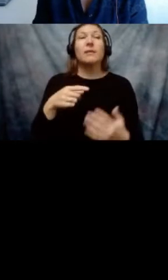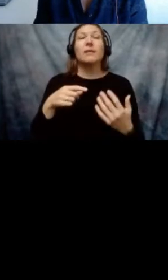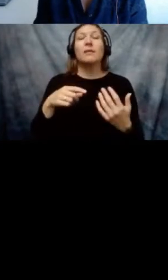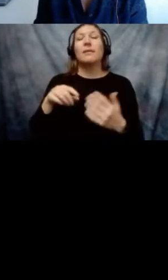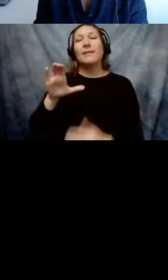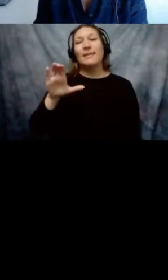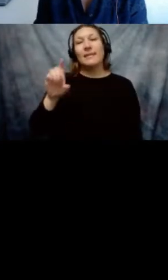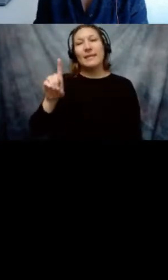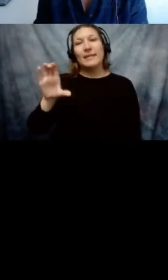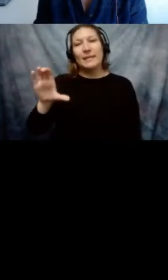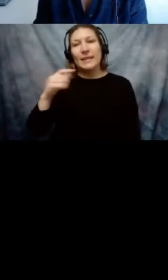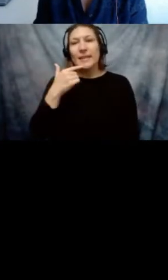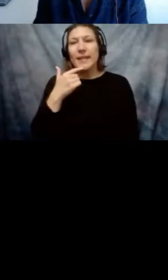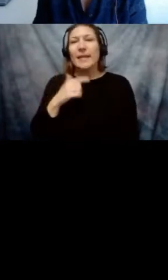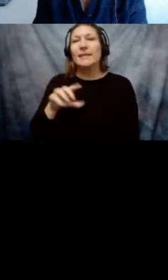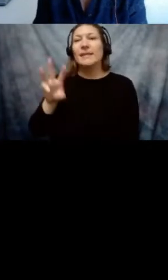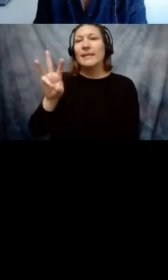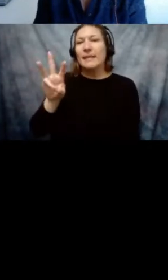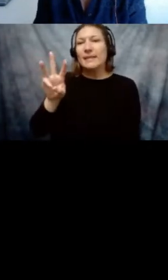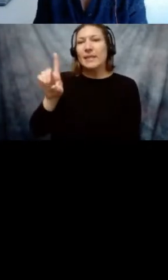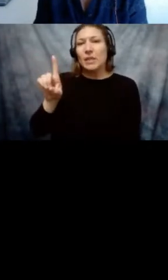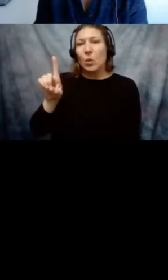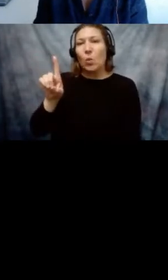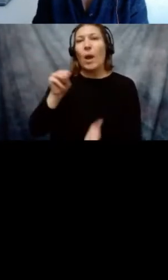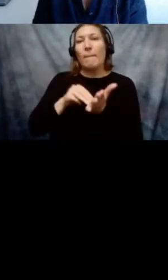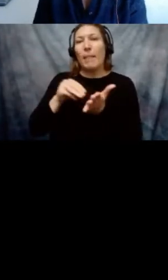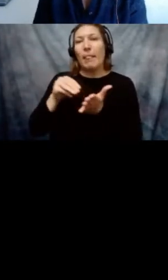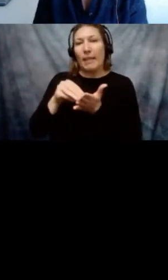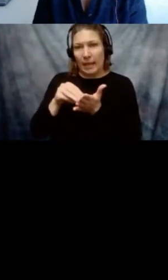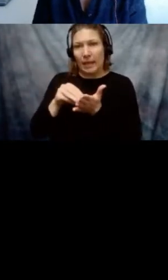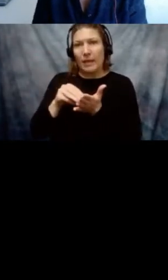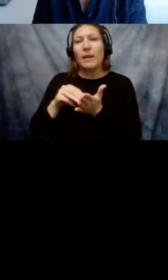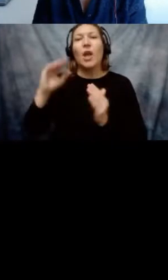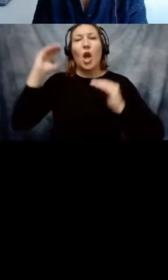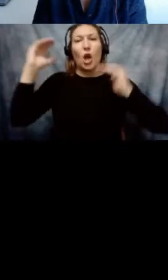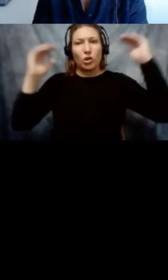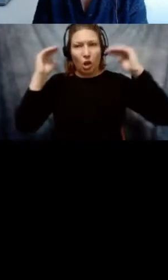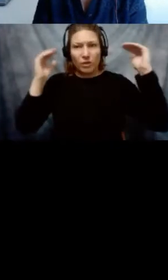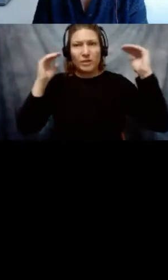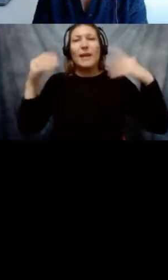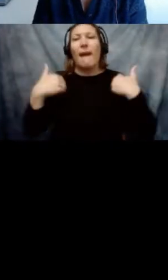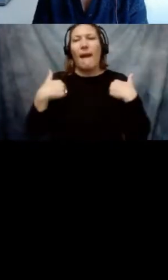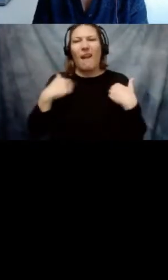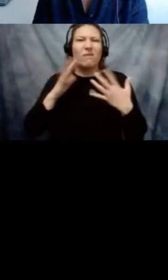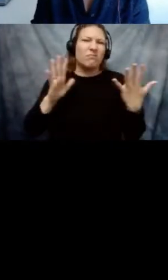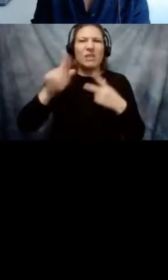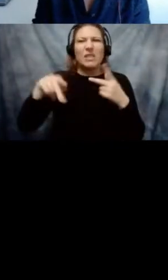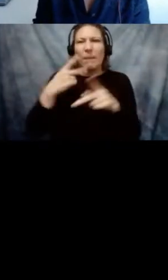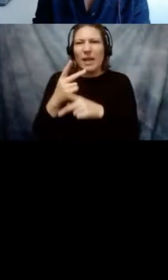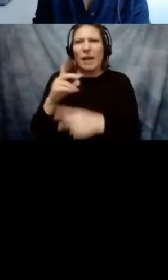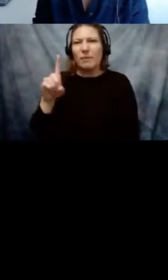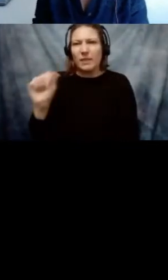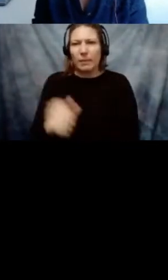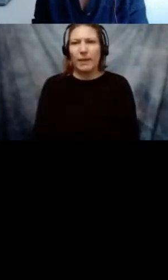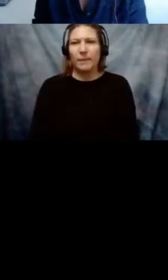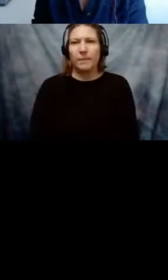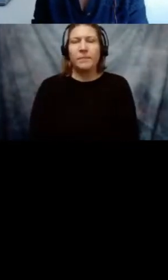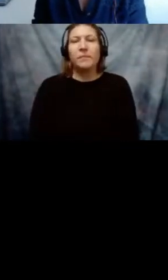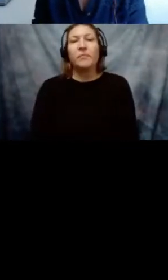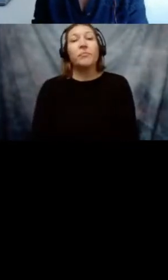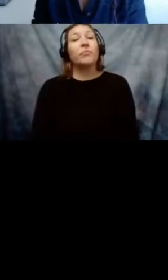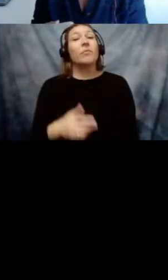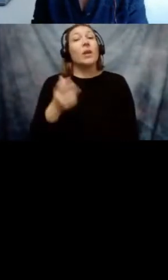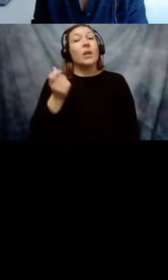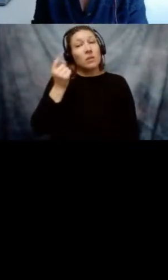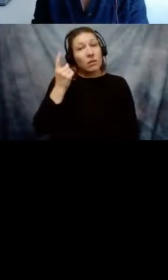adults, or 26% of the population, have some type of disability. Now, while those statistics alone